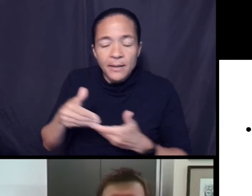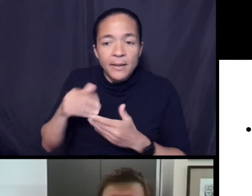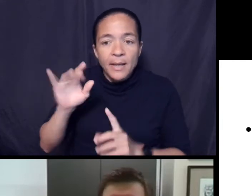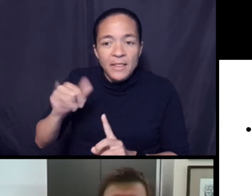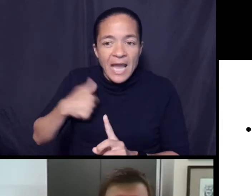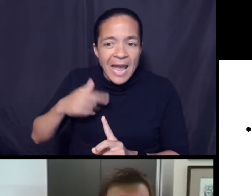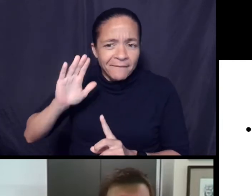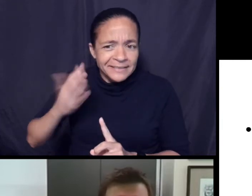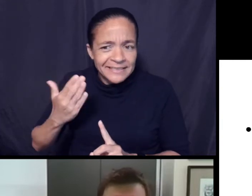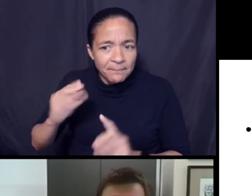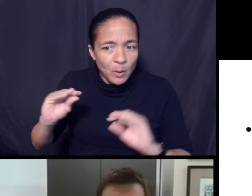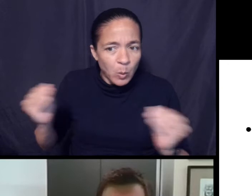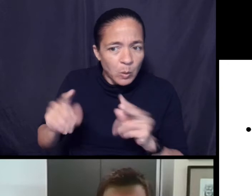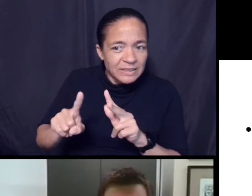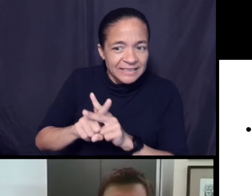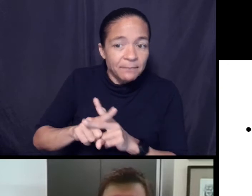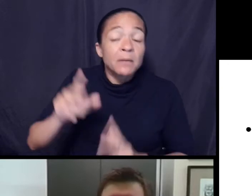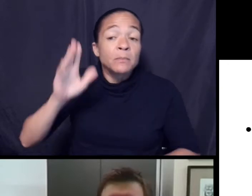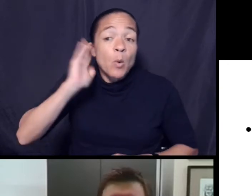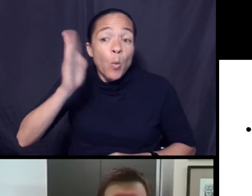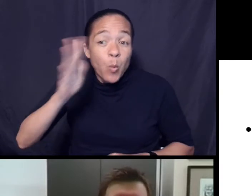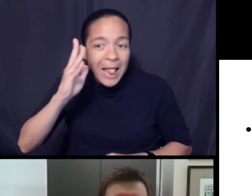asymptomatic CMV will have hearing loss.